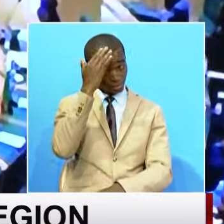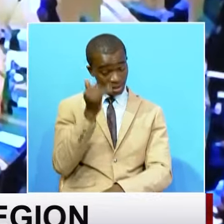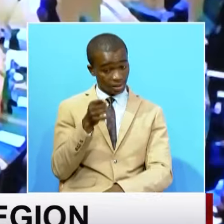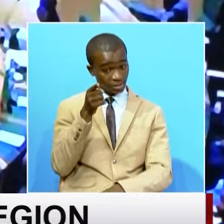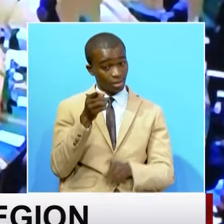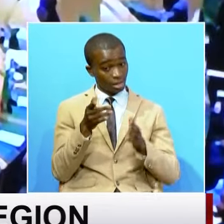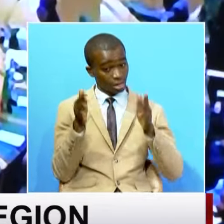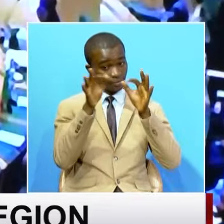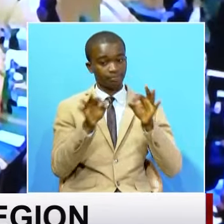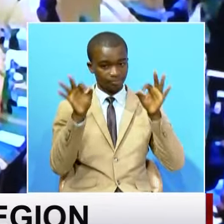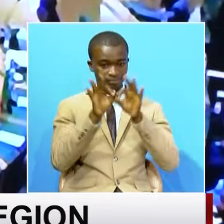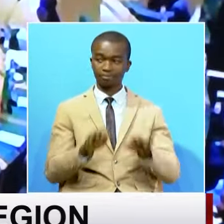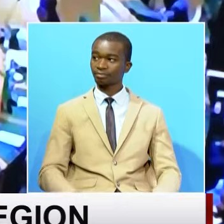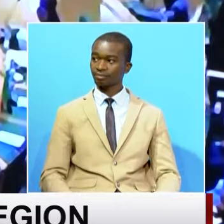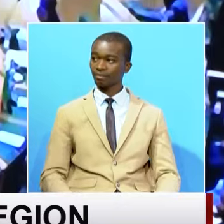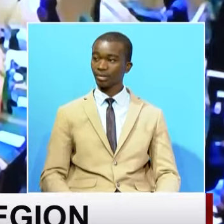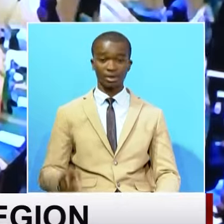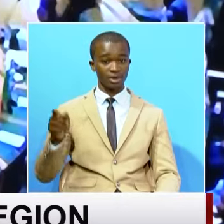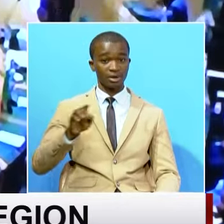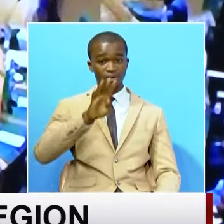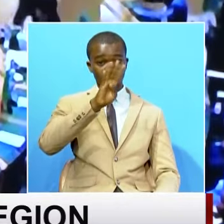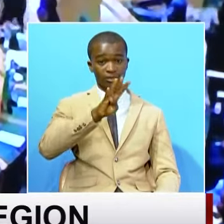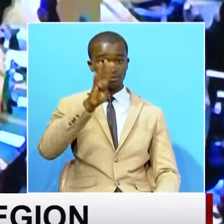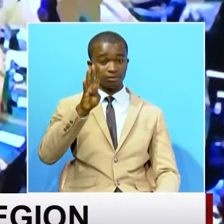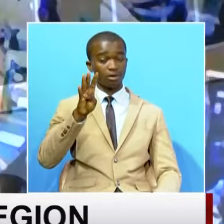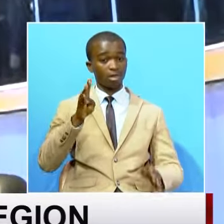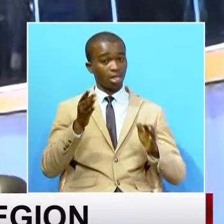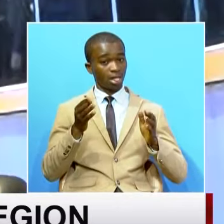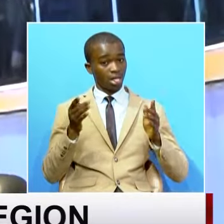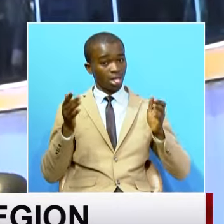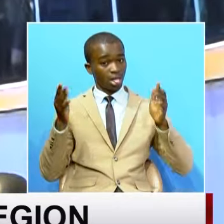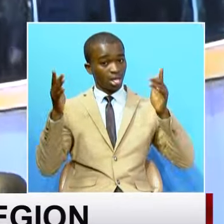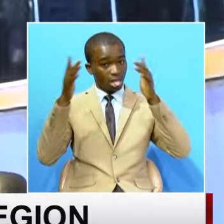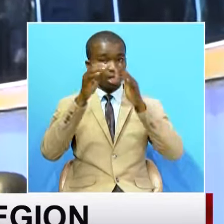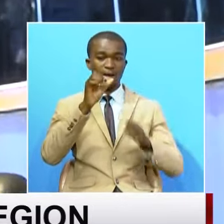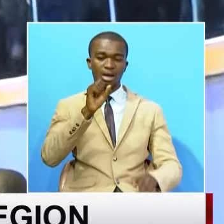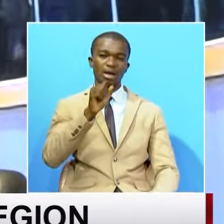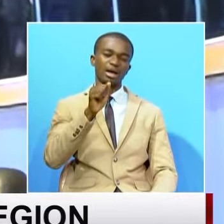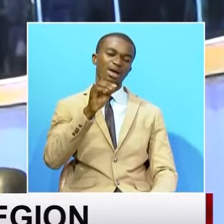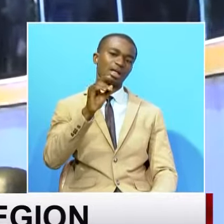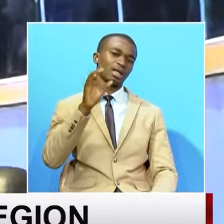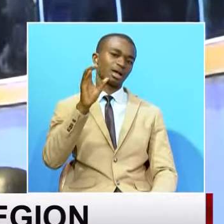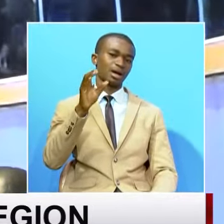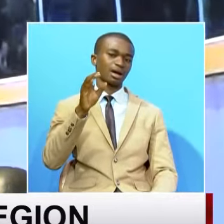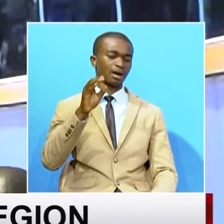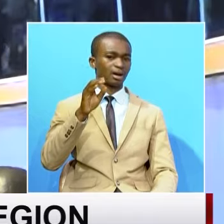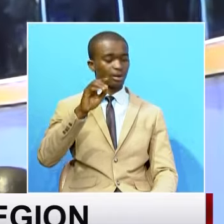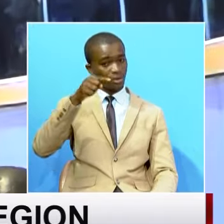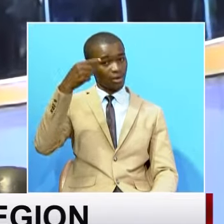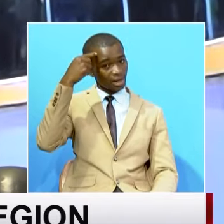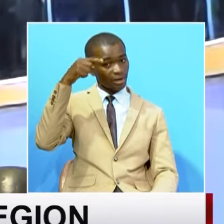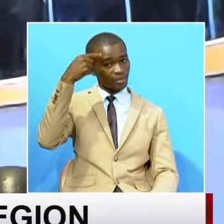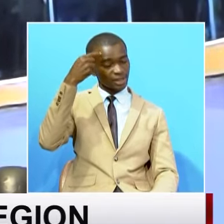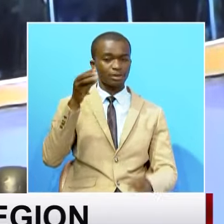region. Today, SADC holds the 44th Ordinary Summit of SADC Heads of State and Government in Harare,